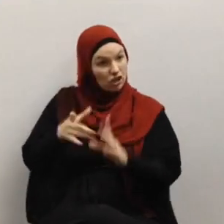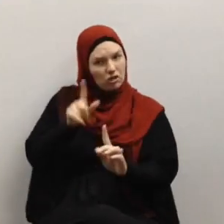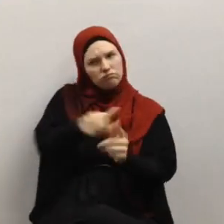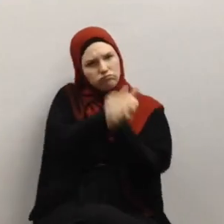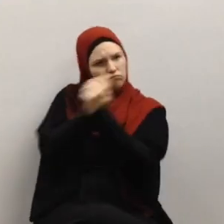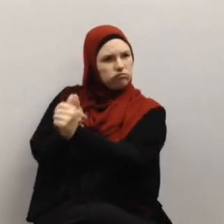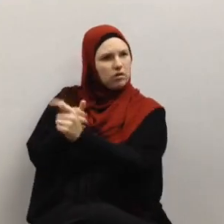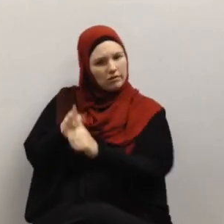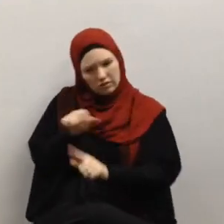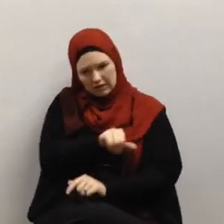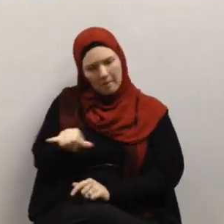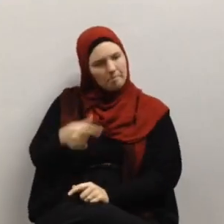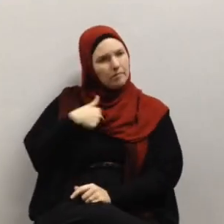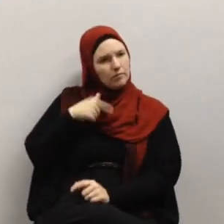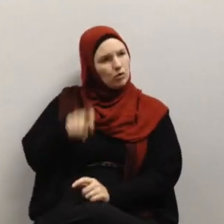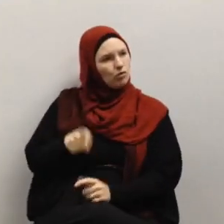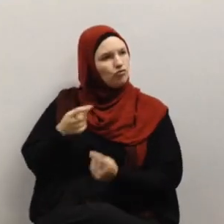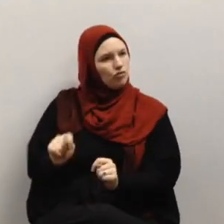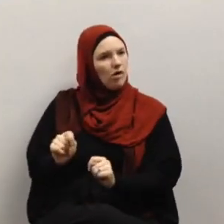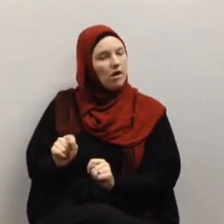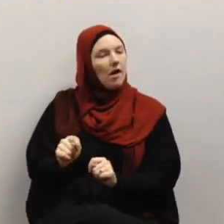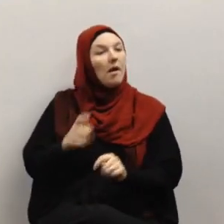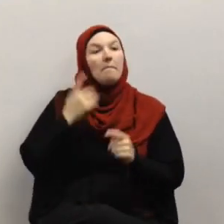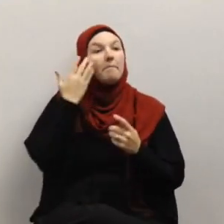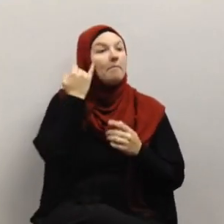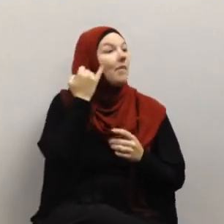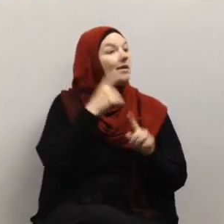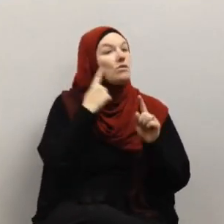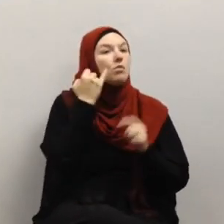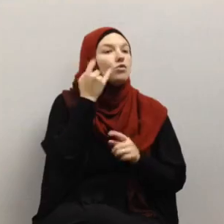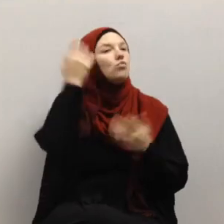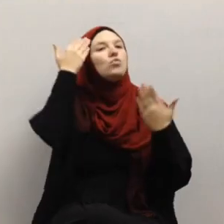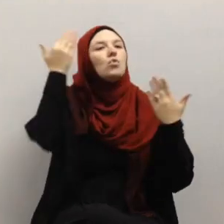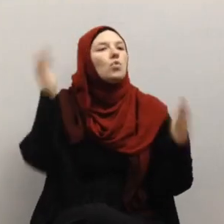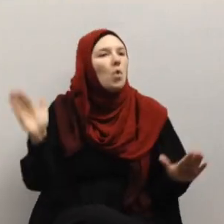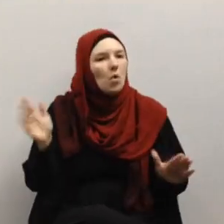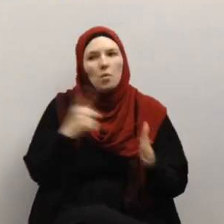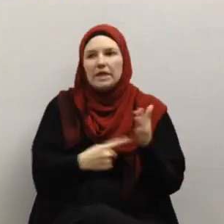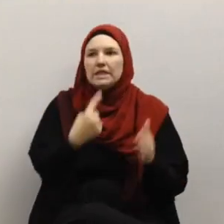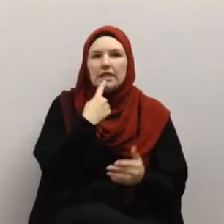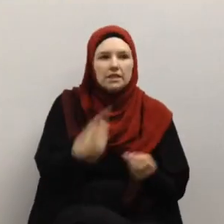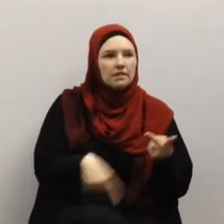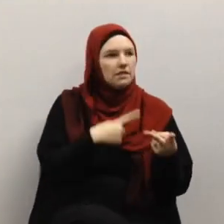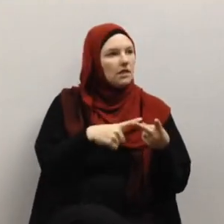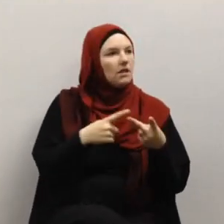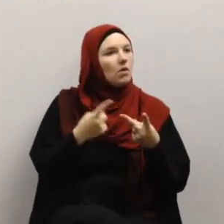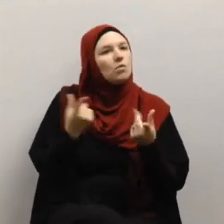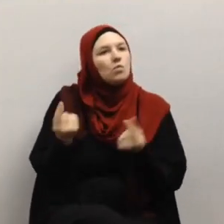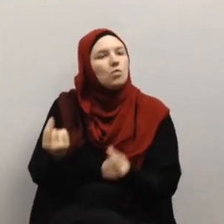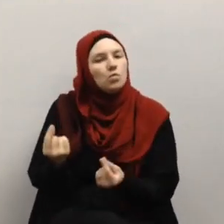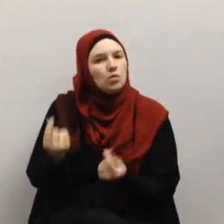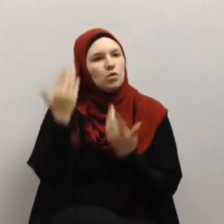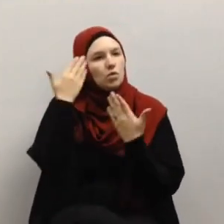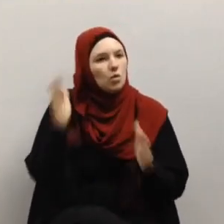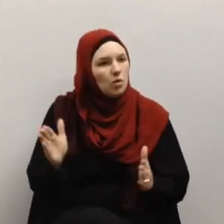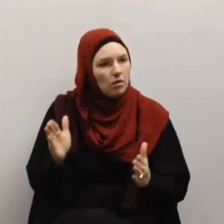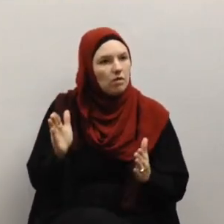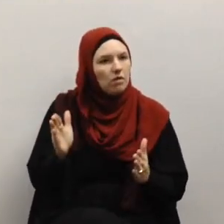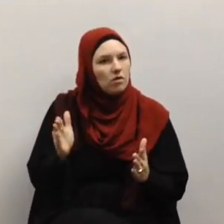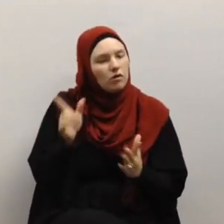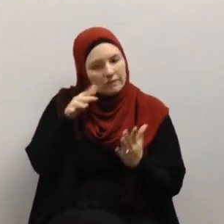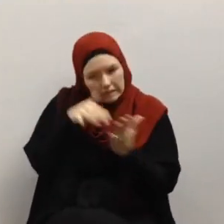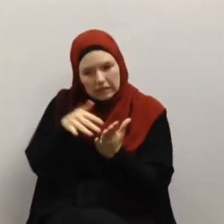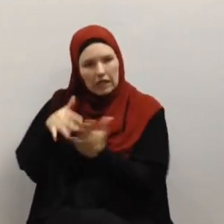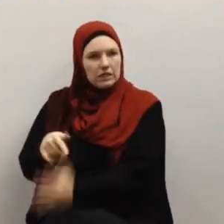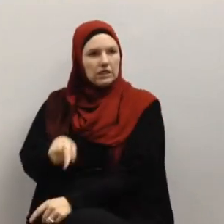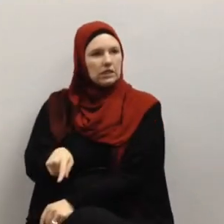unless we trace what he did, follow what he says, and stop where he tells us to stop. He